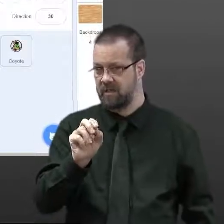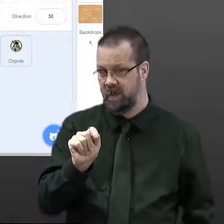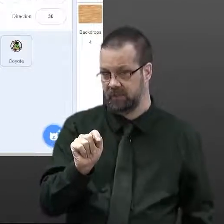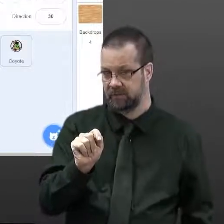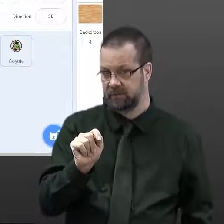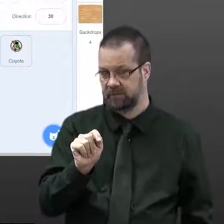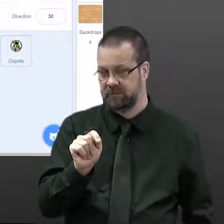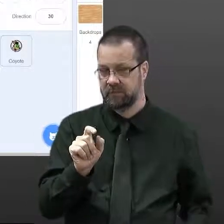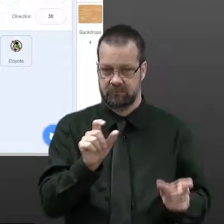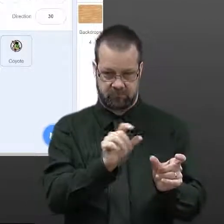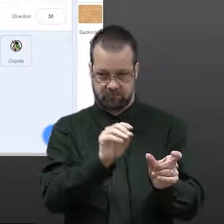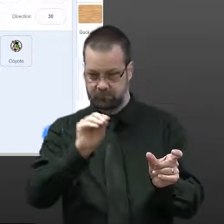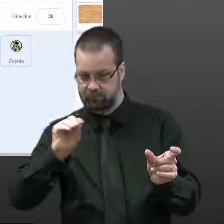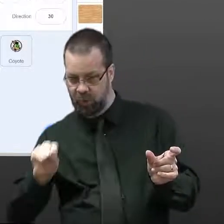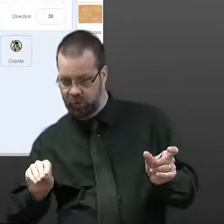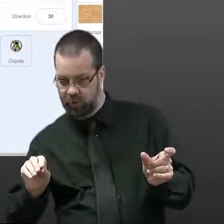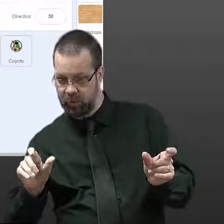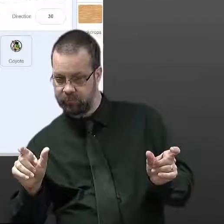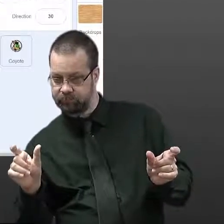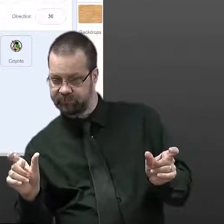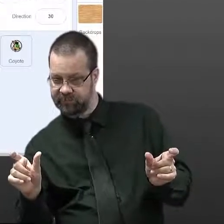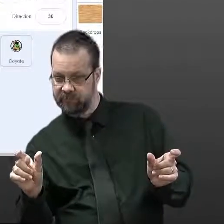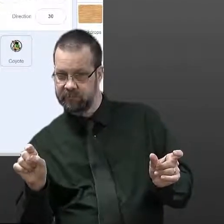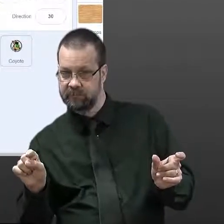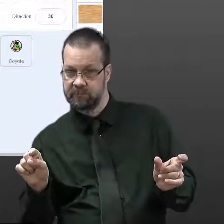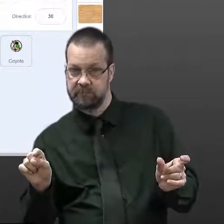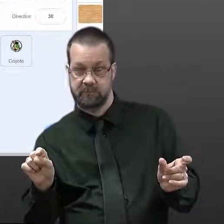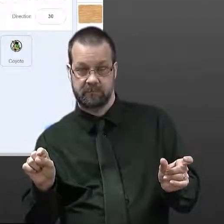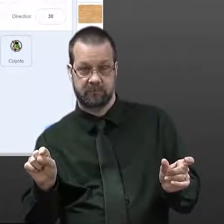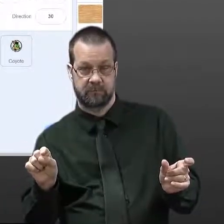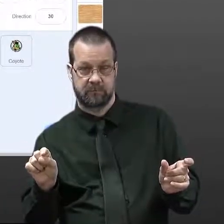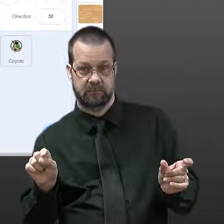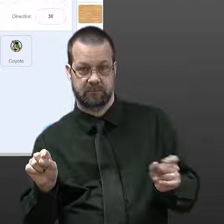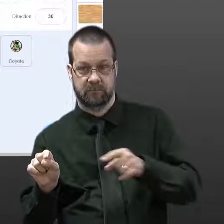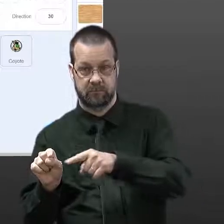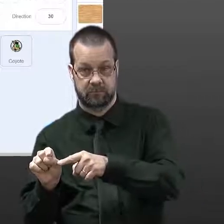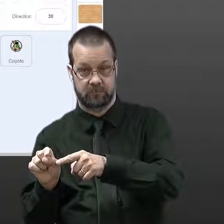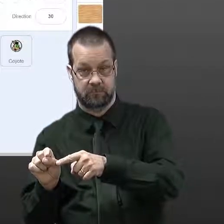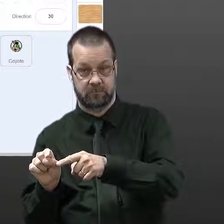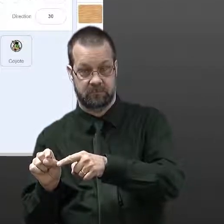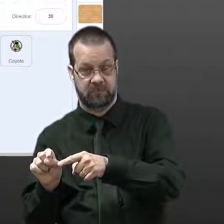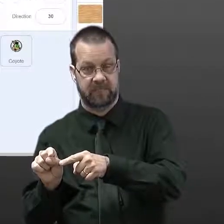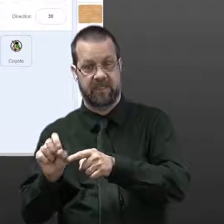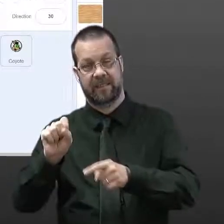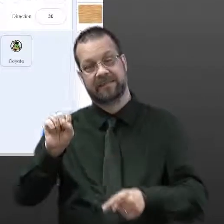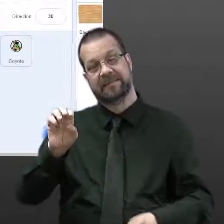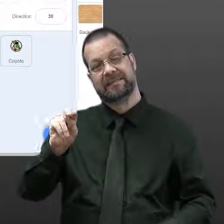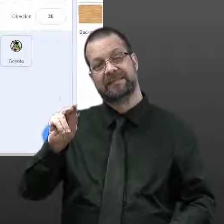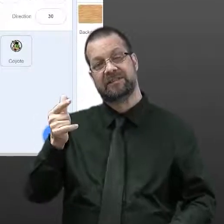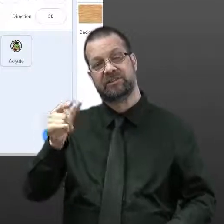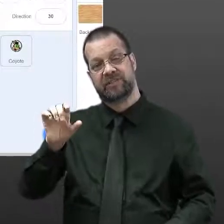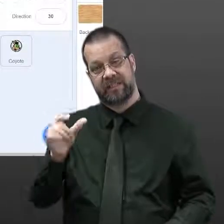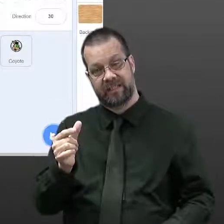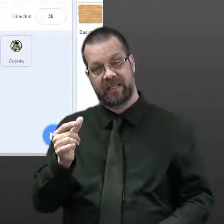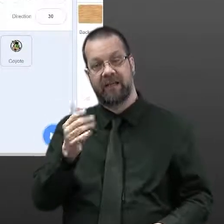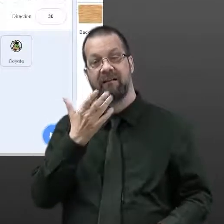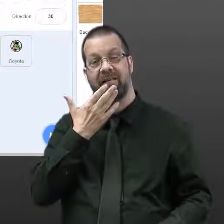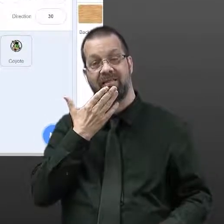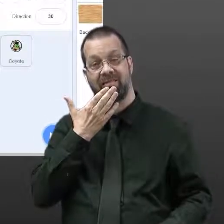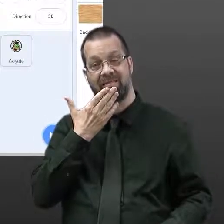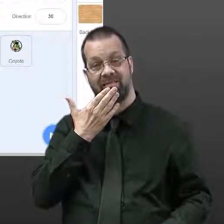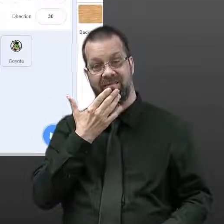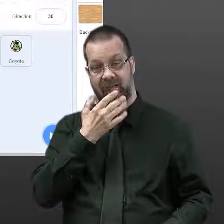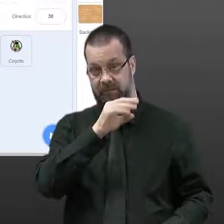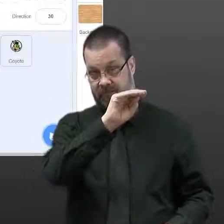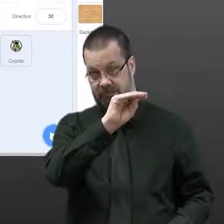and we are going to put that in the right pointy space on the AND block. And another sensing block. This time we're going to check for